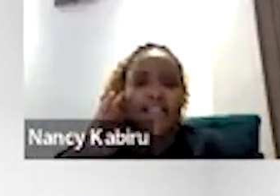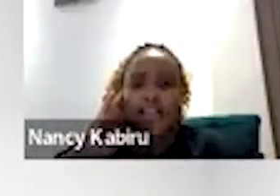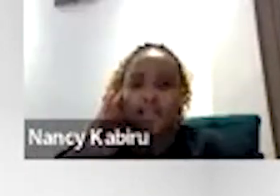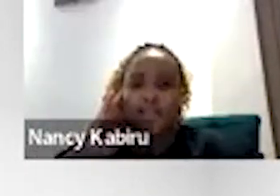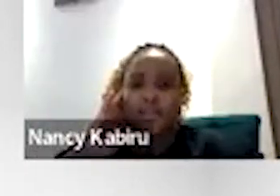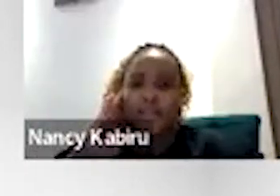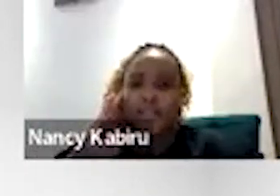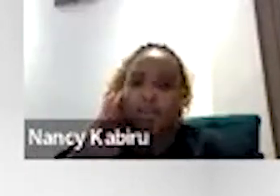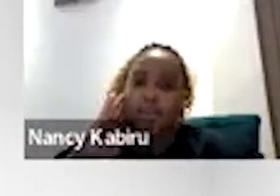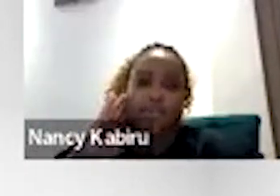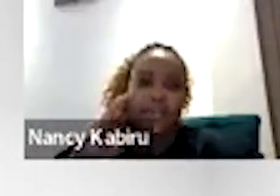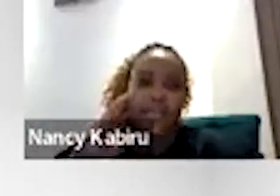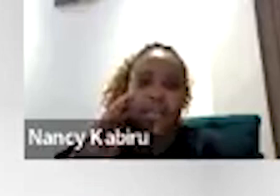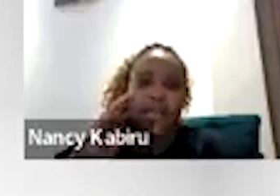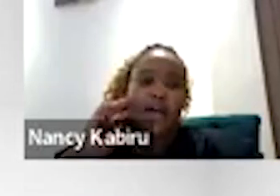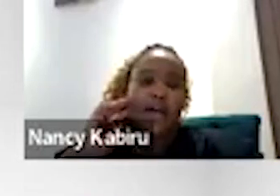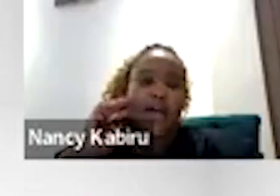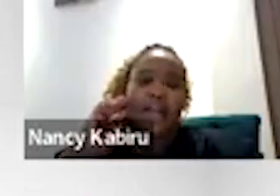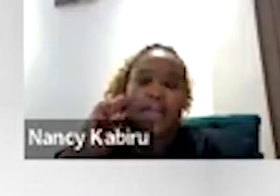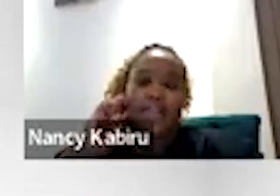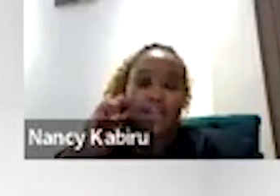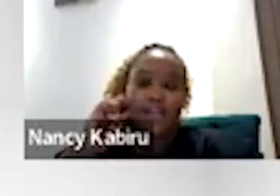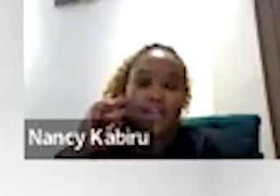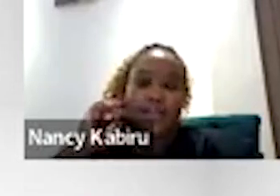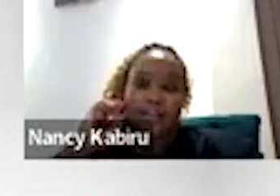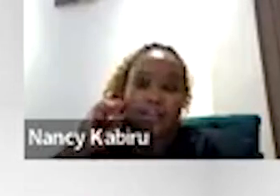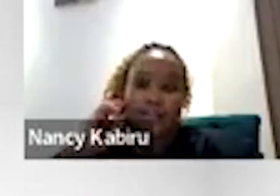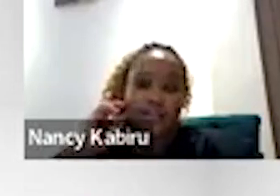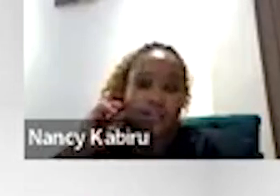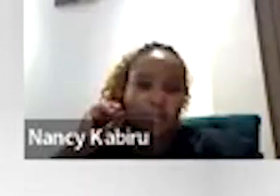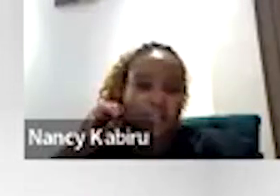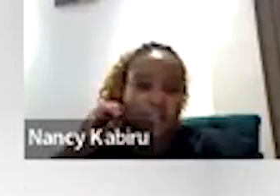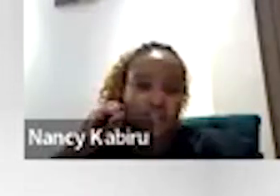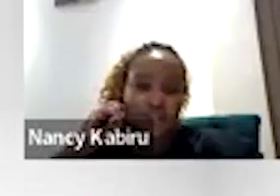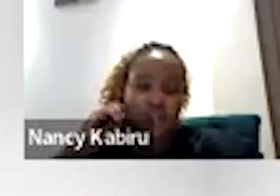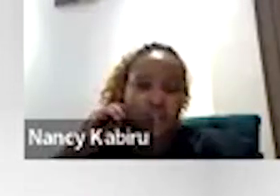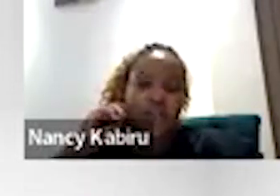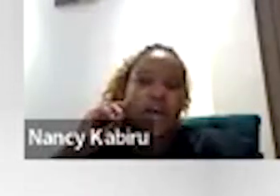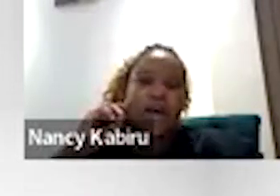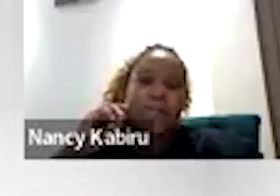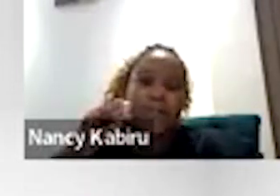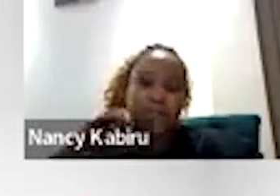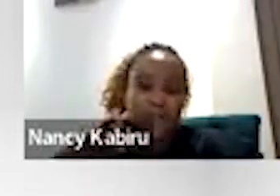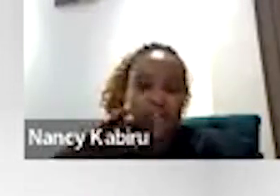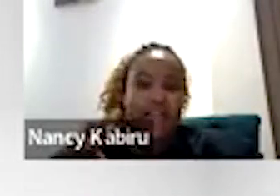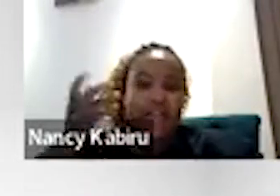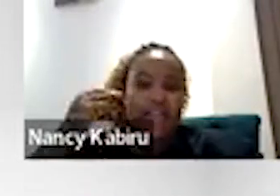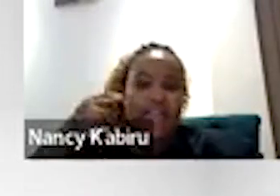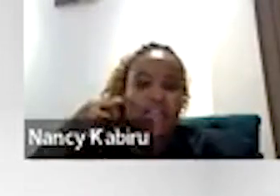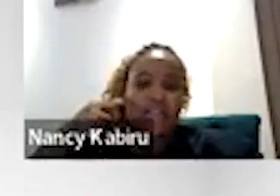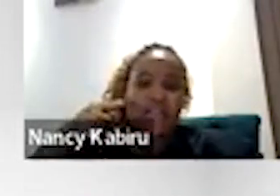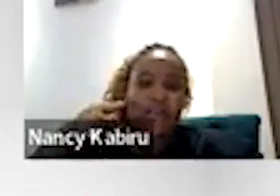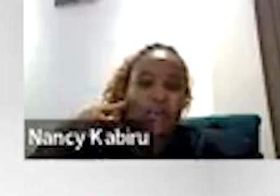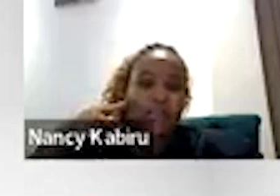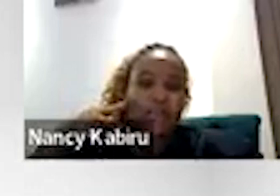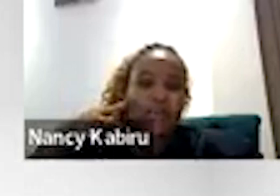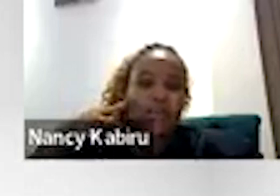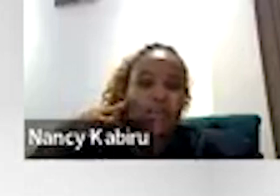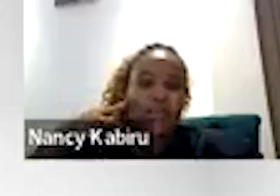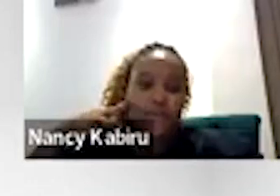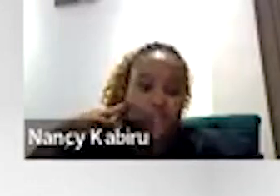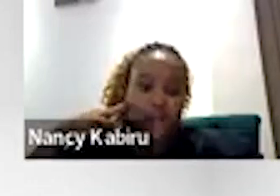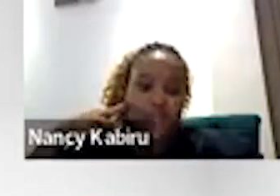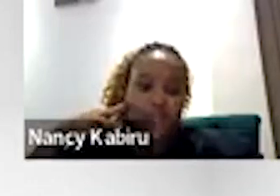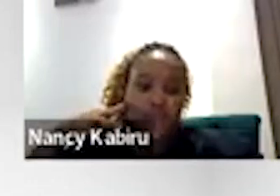want to see the psychiatrist because I don't want to be addicted or dependent on the medication. Those are the medications they